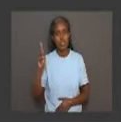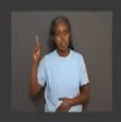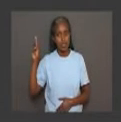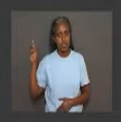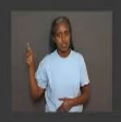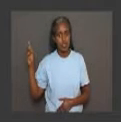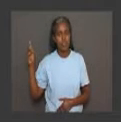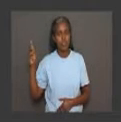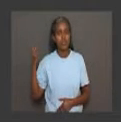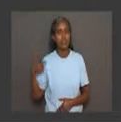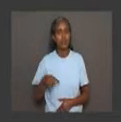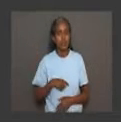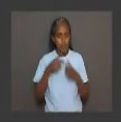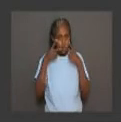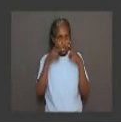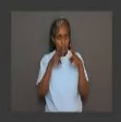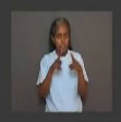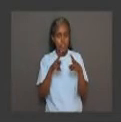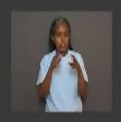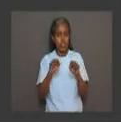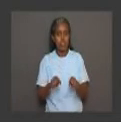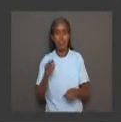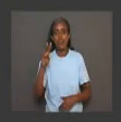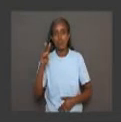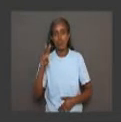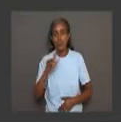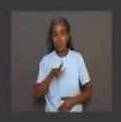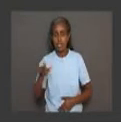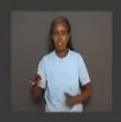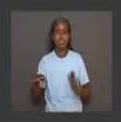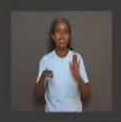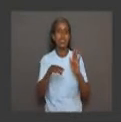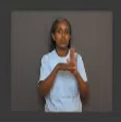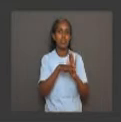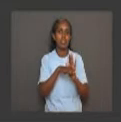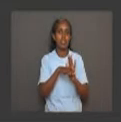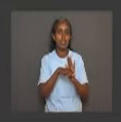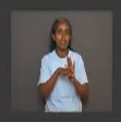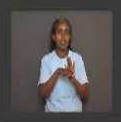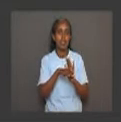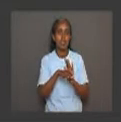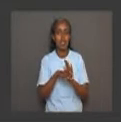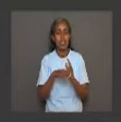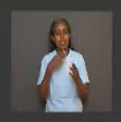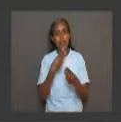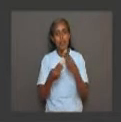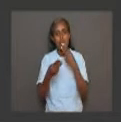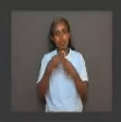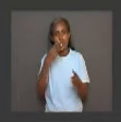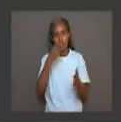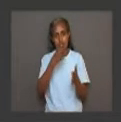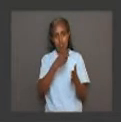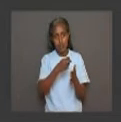Here, we can see 2 lines representing the mathematics